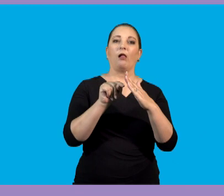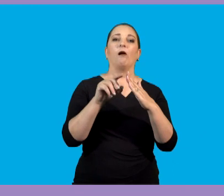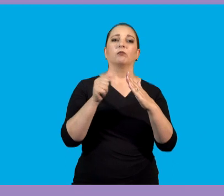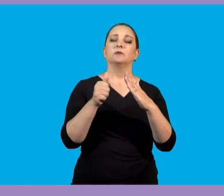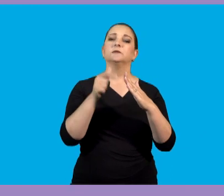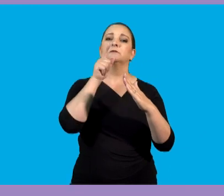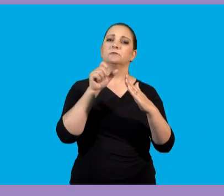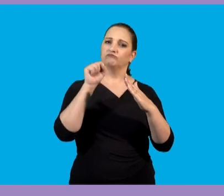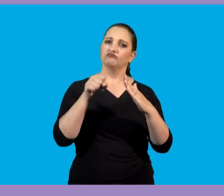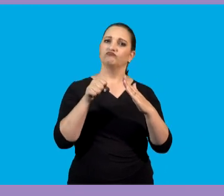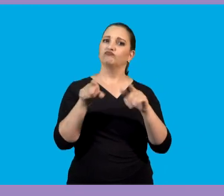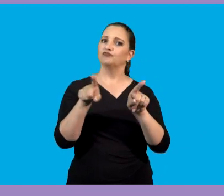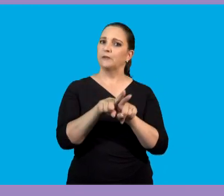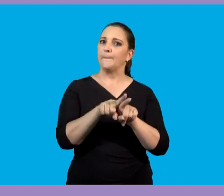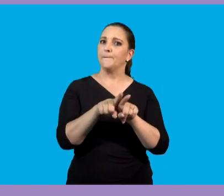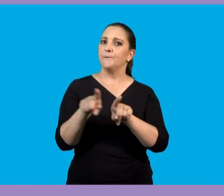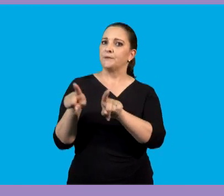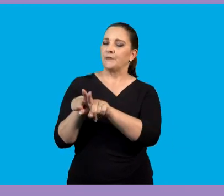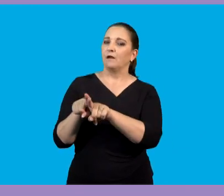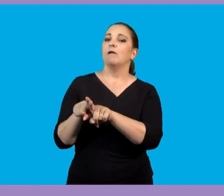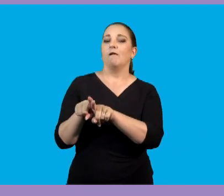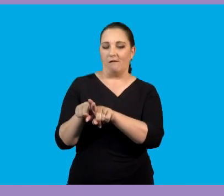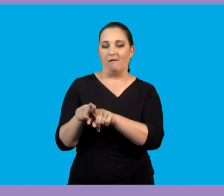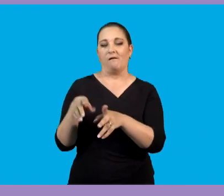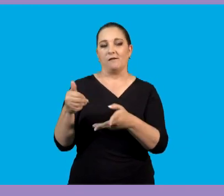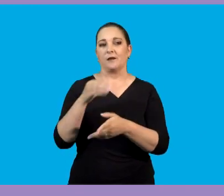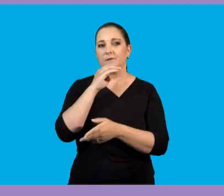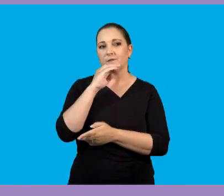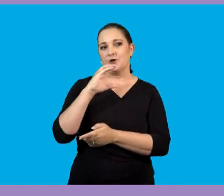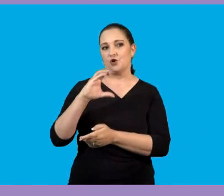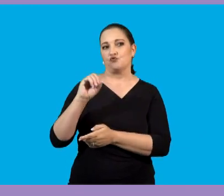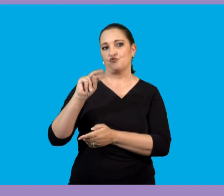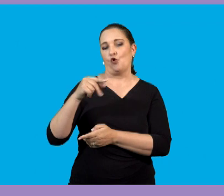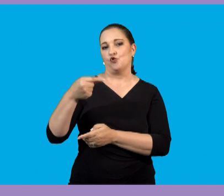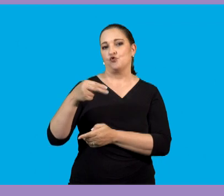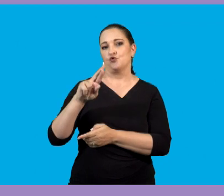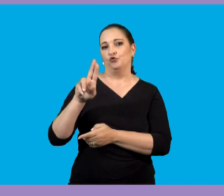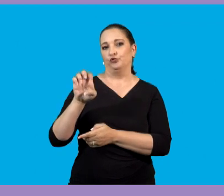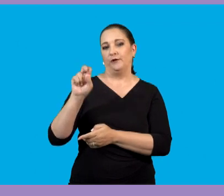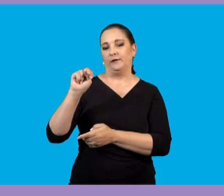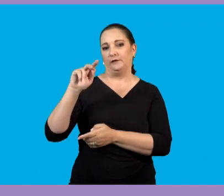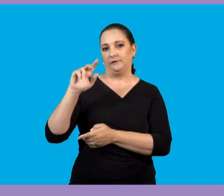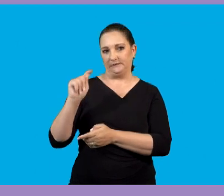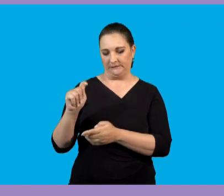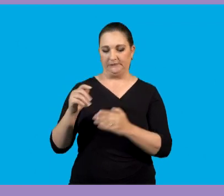that the two triangles are congruent. So we say that it's the angle that